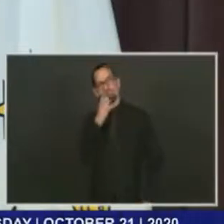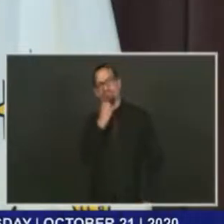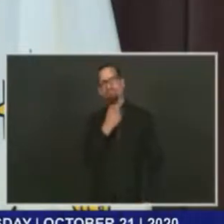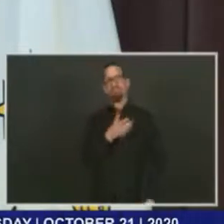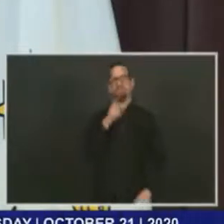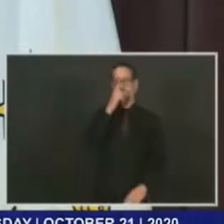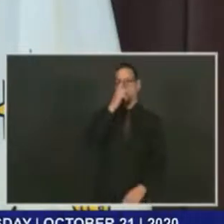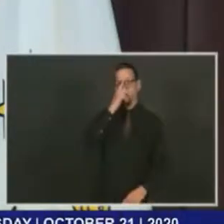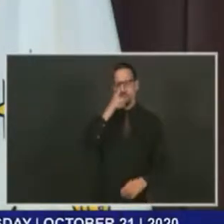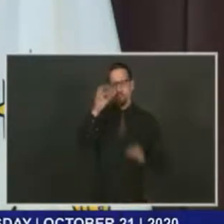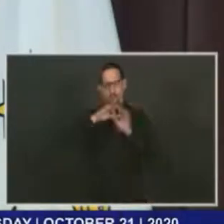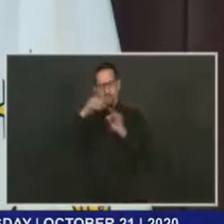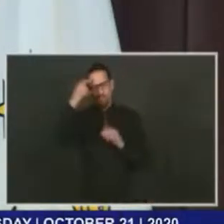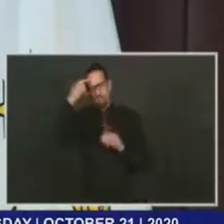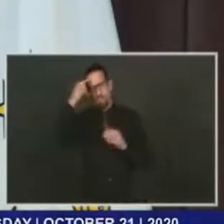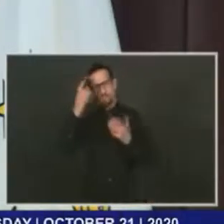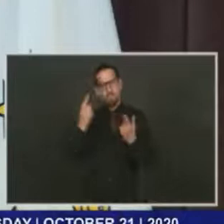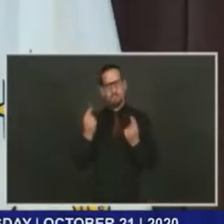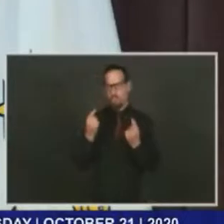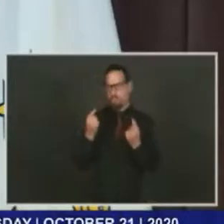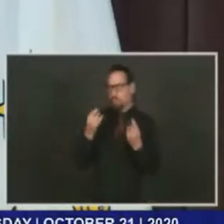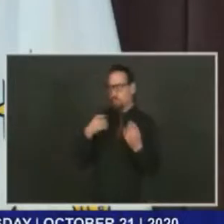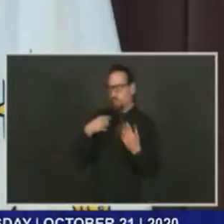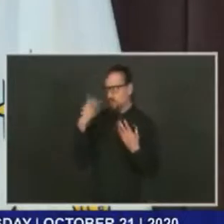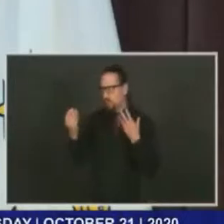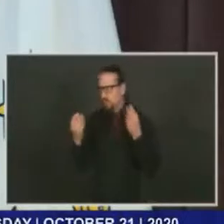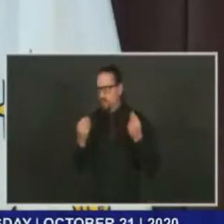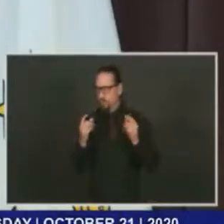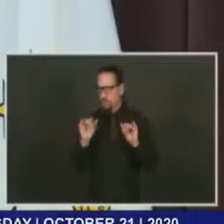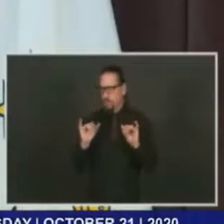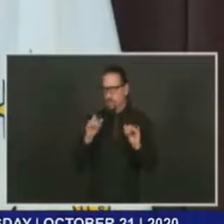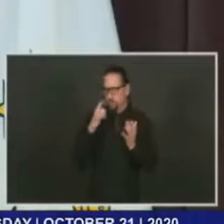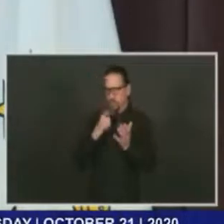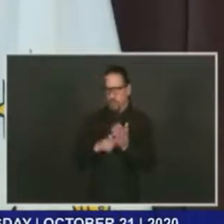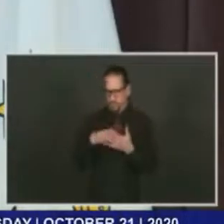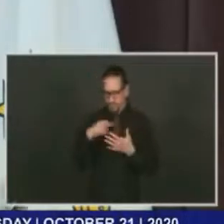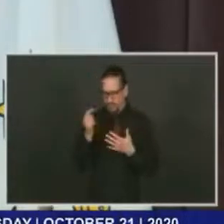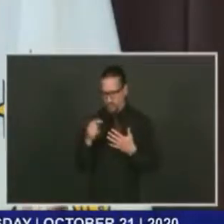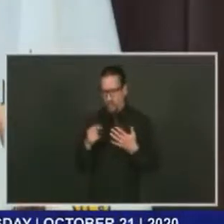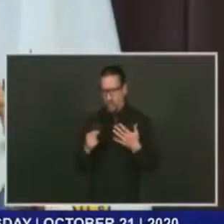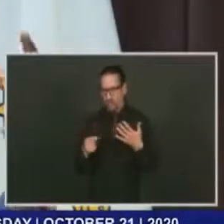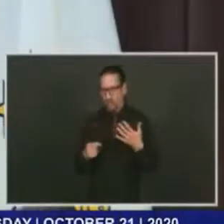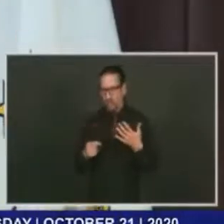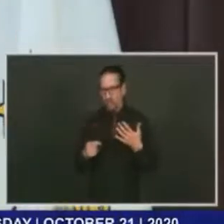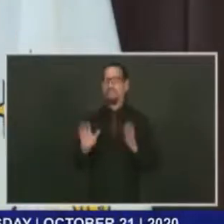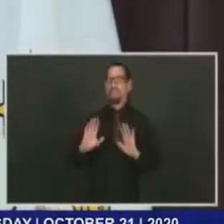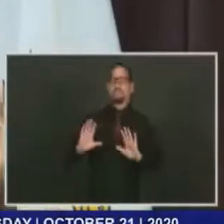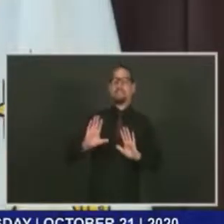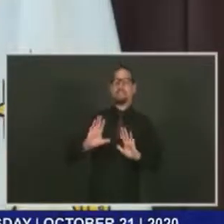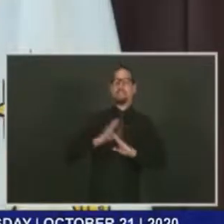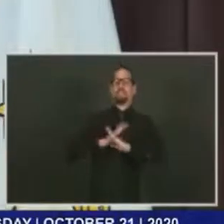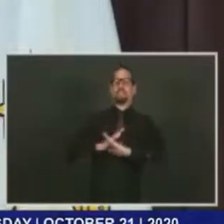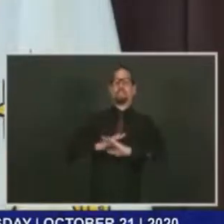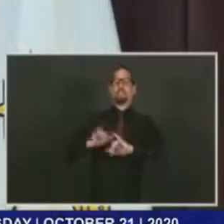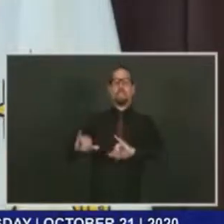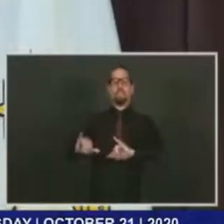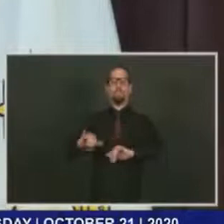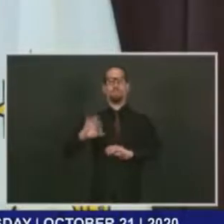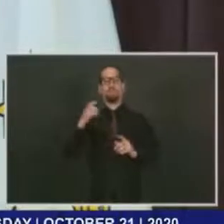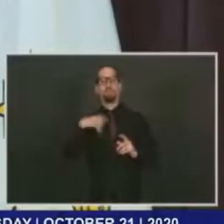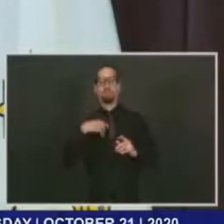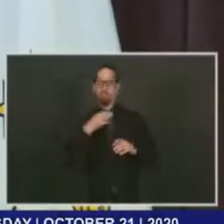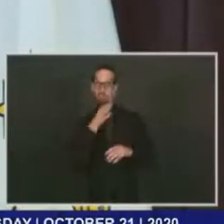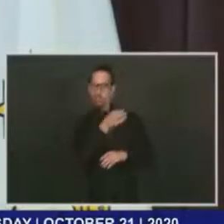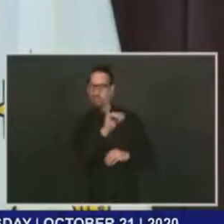and really stop those activities. Focus on going to work settings or wearing masks, they're